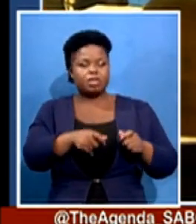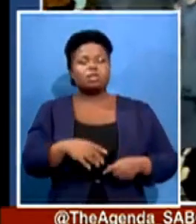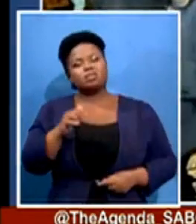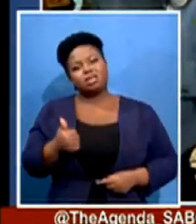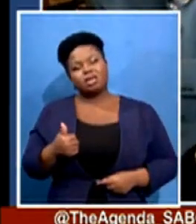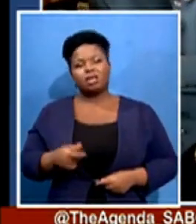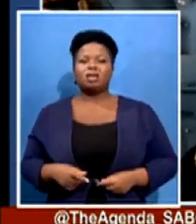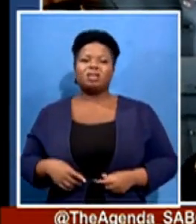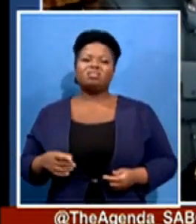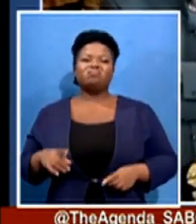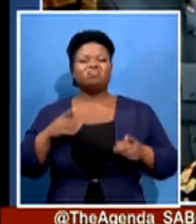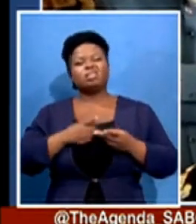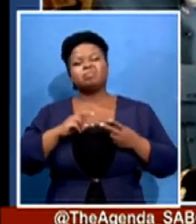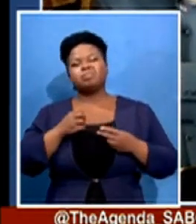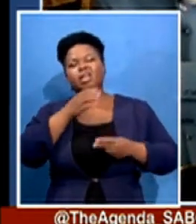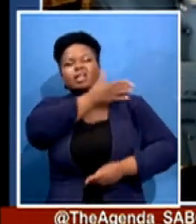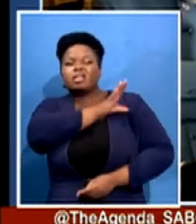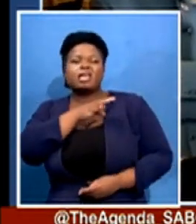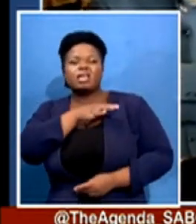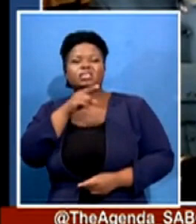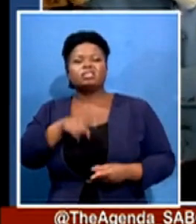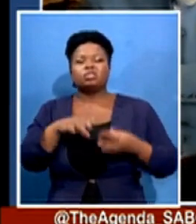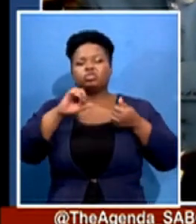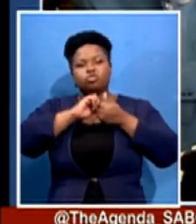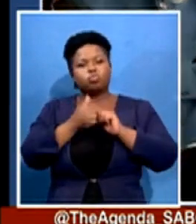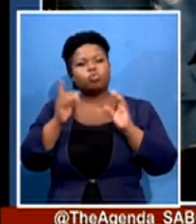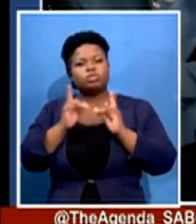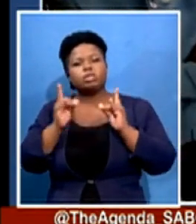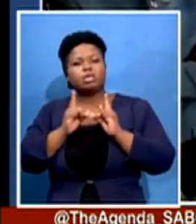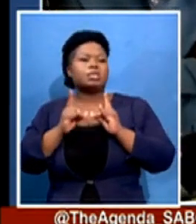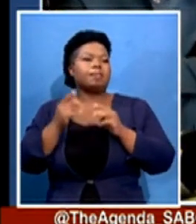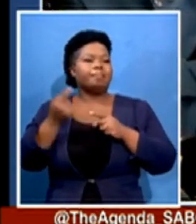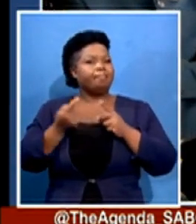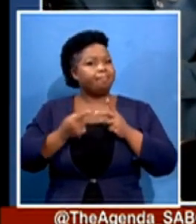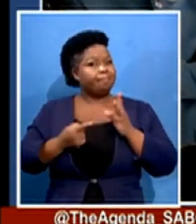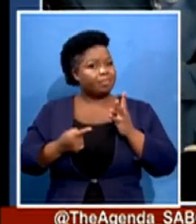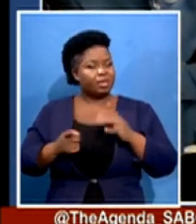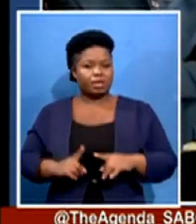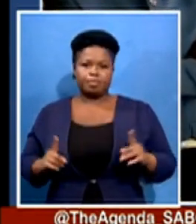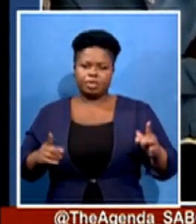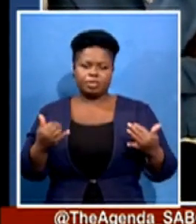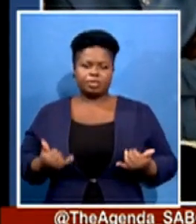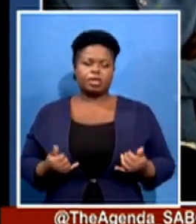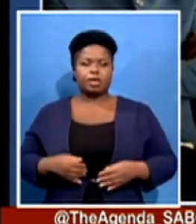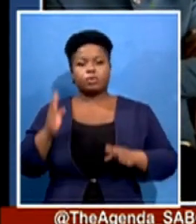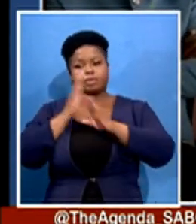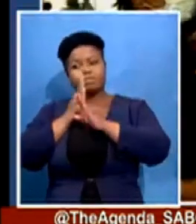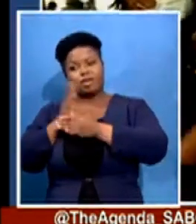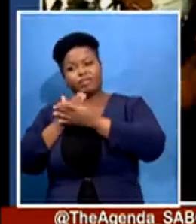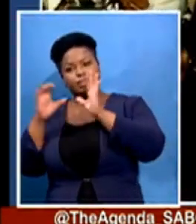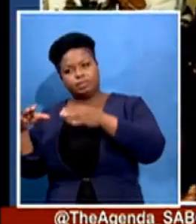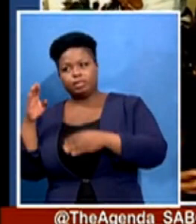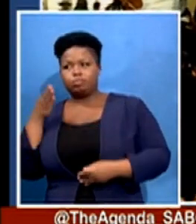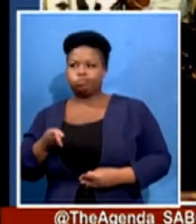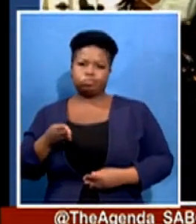have talked about sports stadiums, for example. But the private sector will also come into this, and it'll be things like pharmacies,